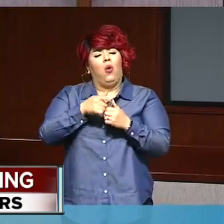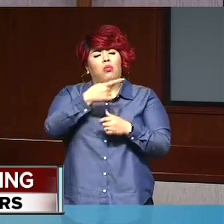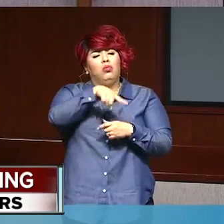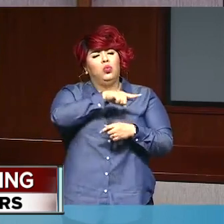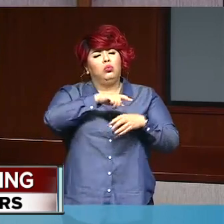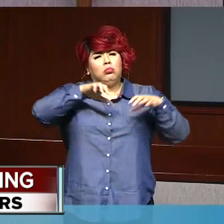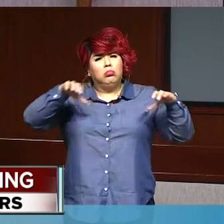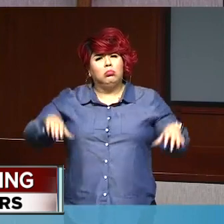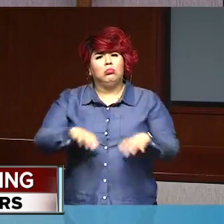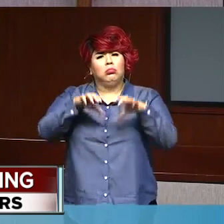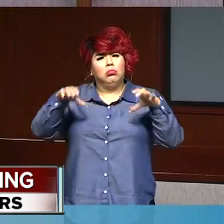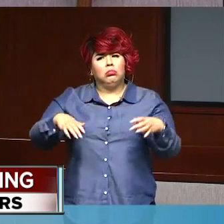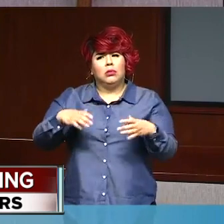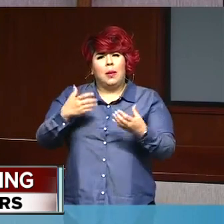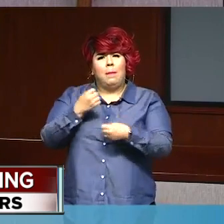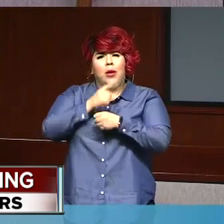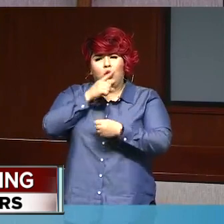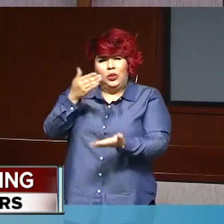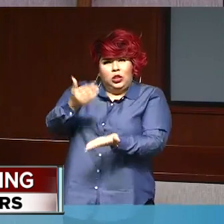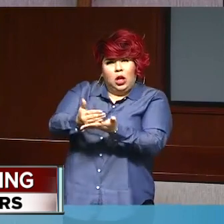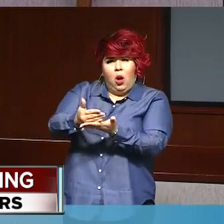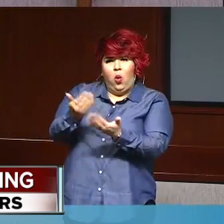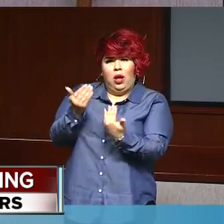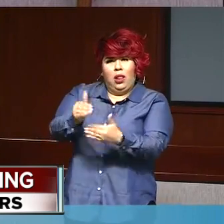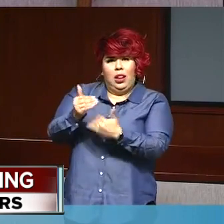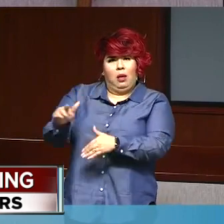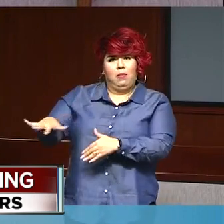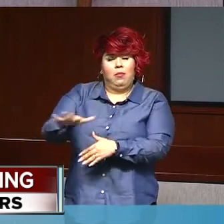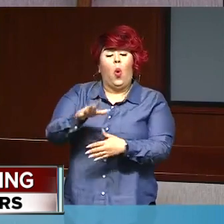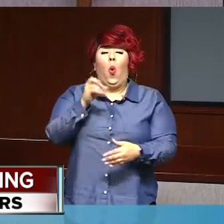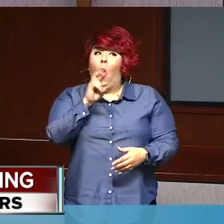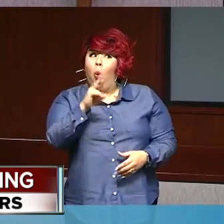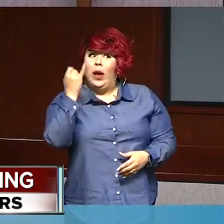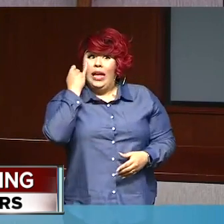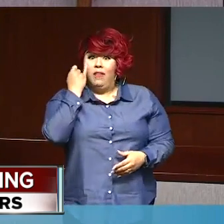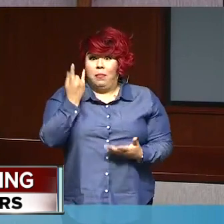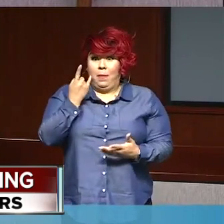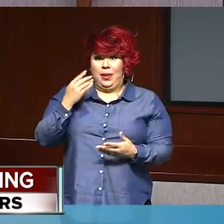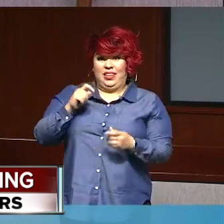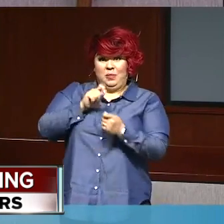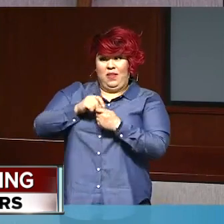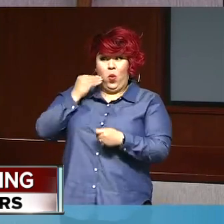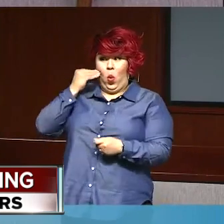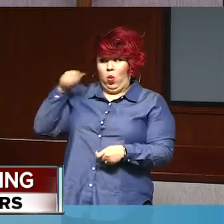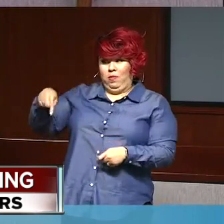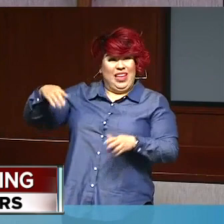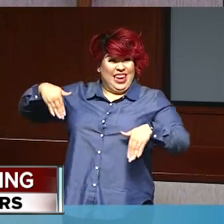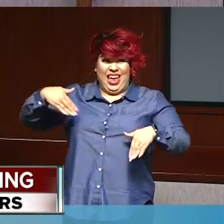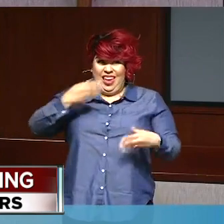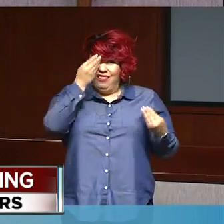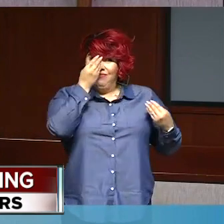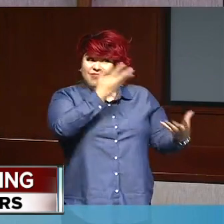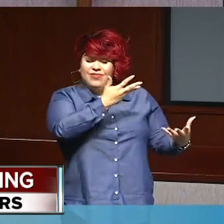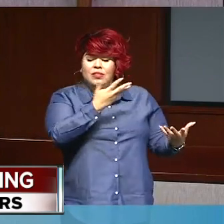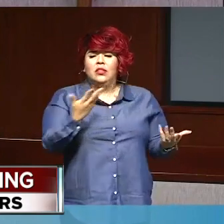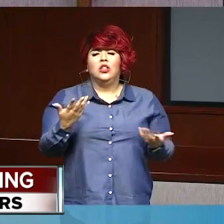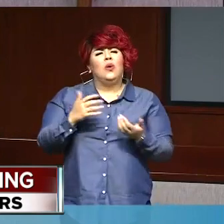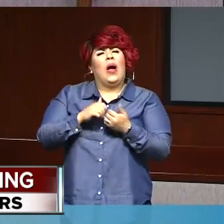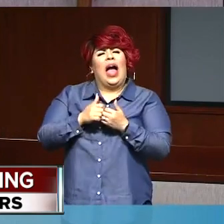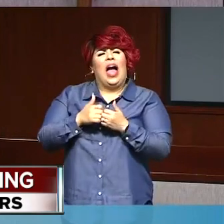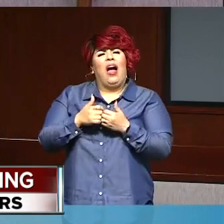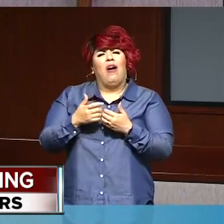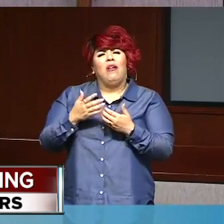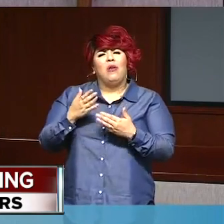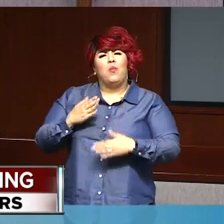nursing facilities? And for the facilities that have not reported a case yet, what is being done to prevent those homes